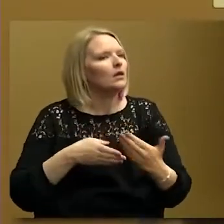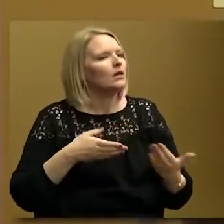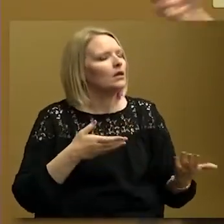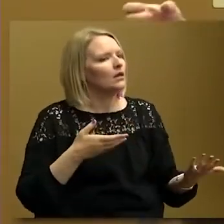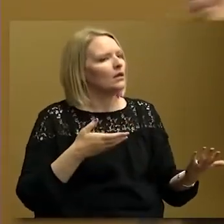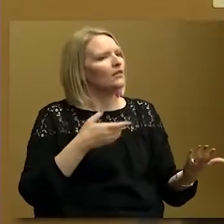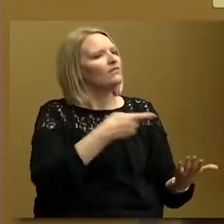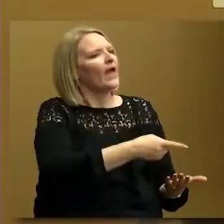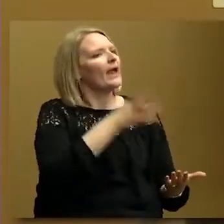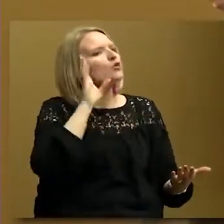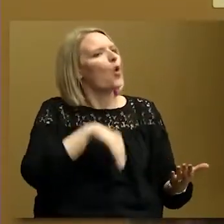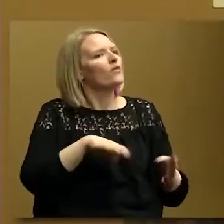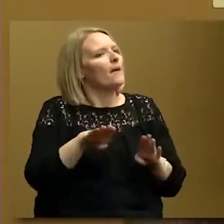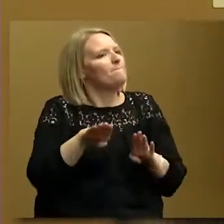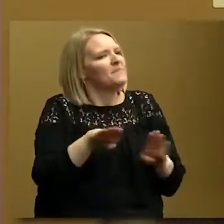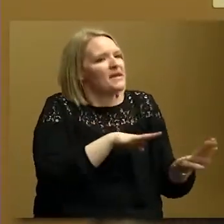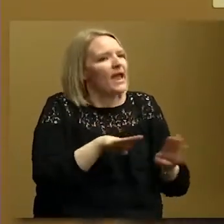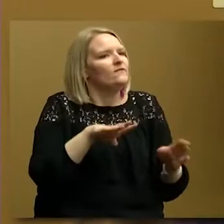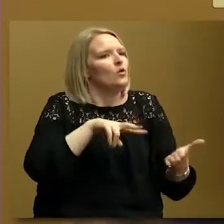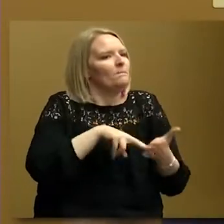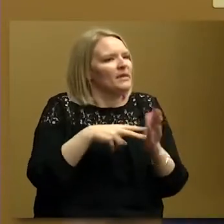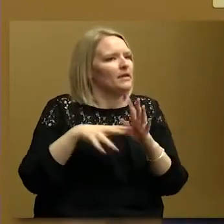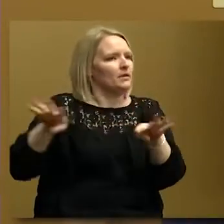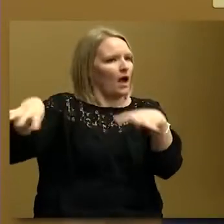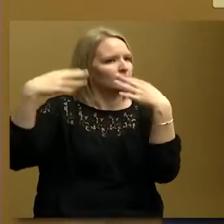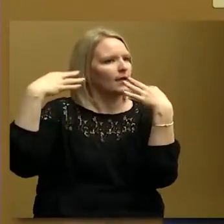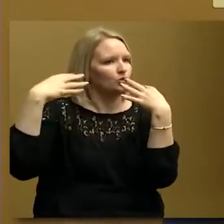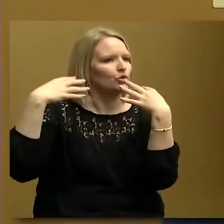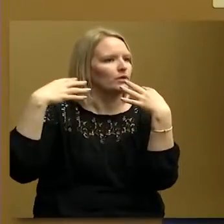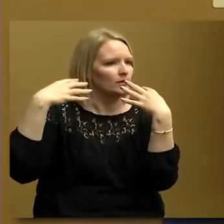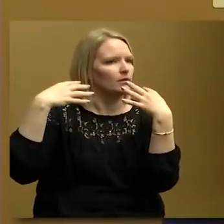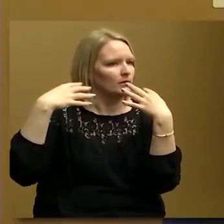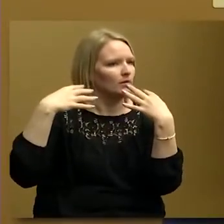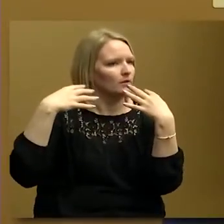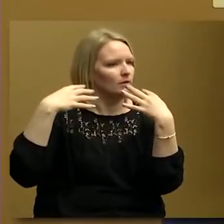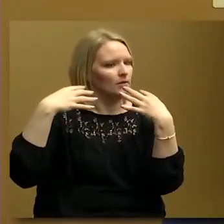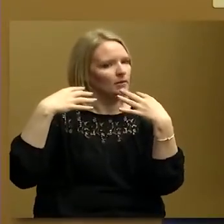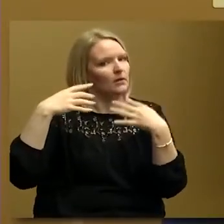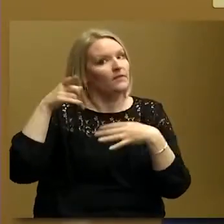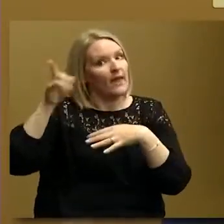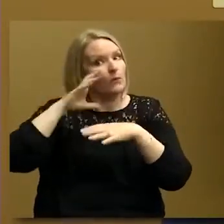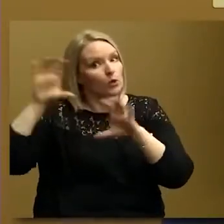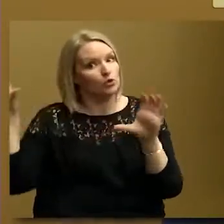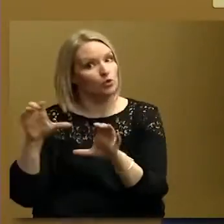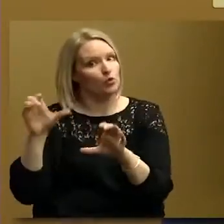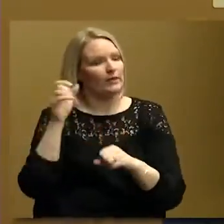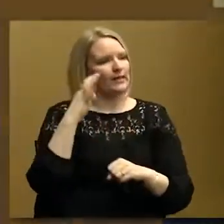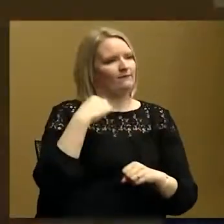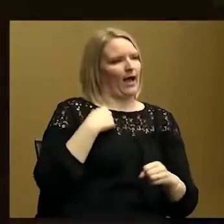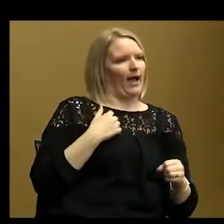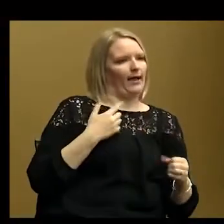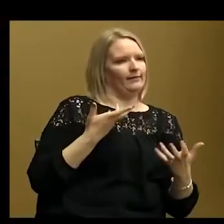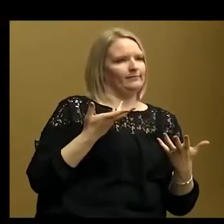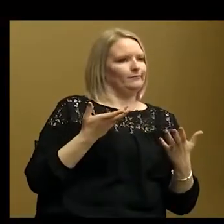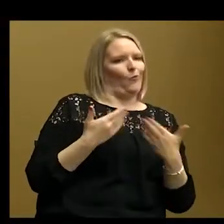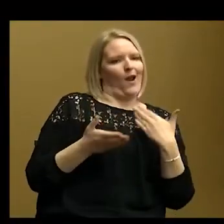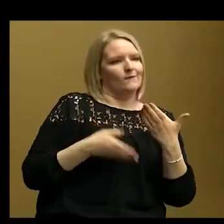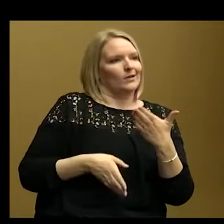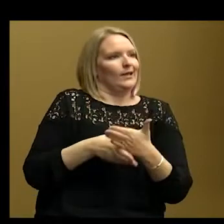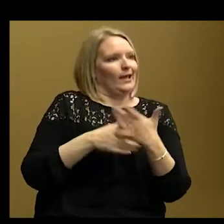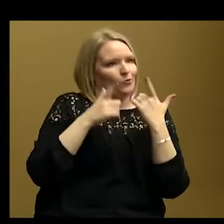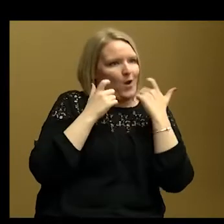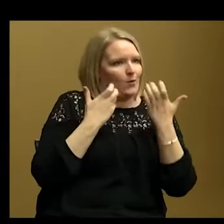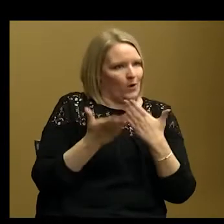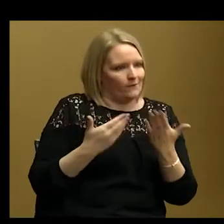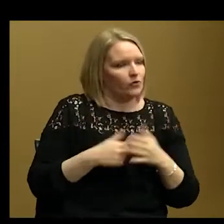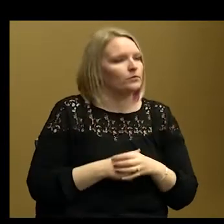they've figured out that can get somebody, that gets action, that cause and effect. And